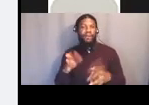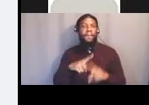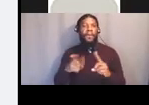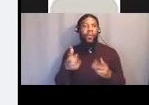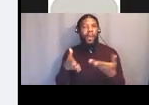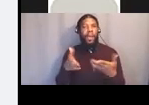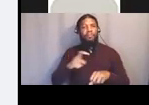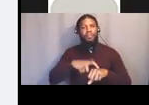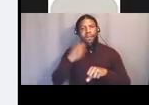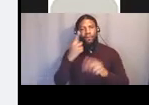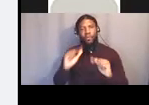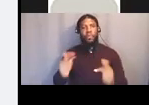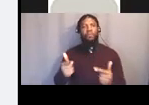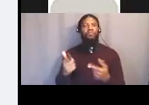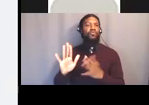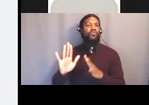since